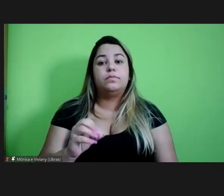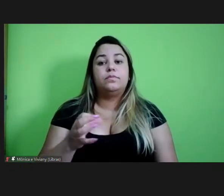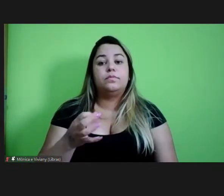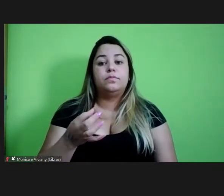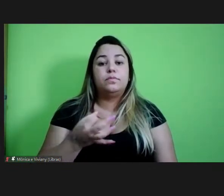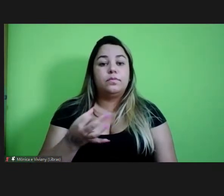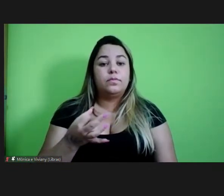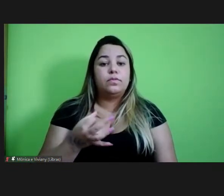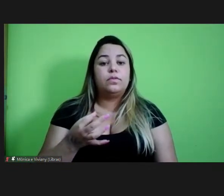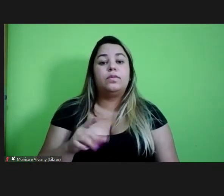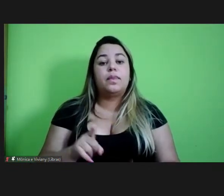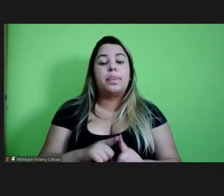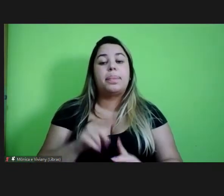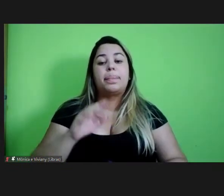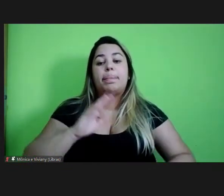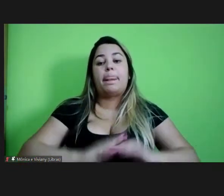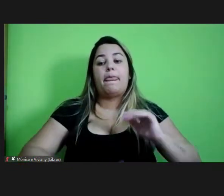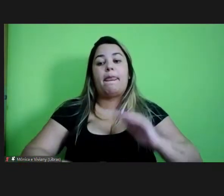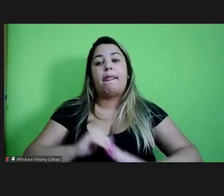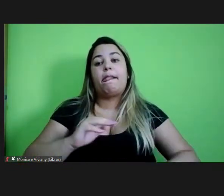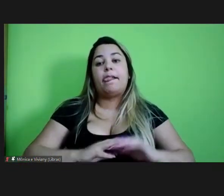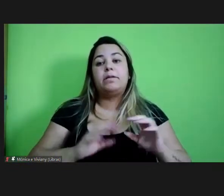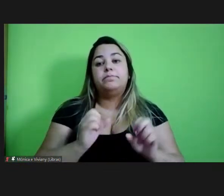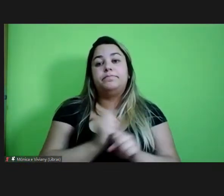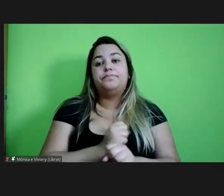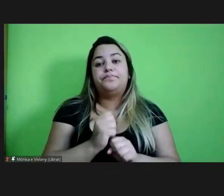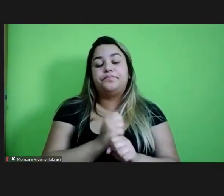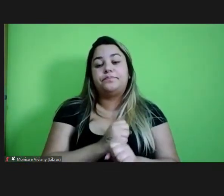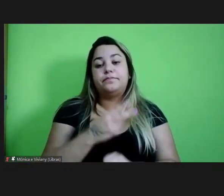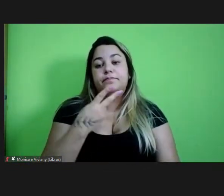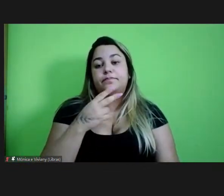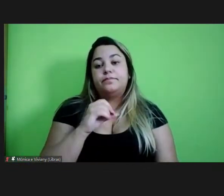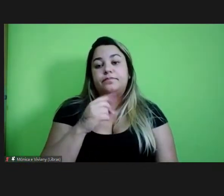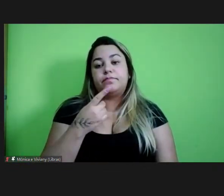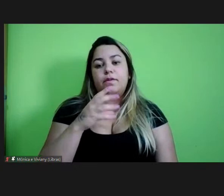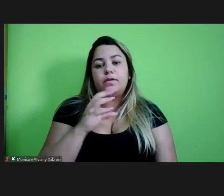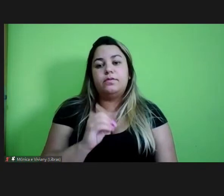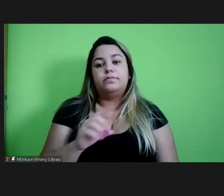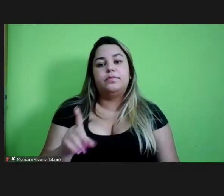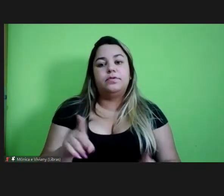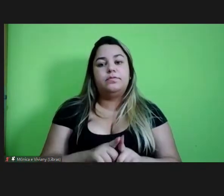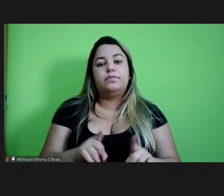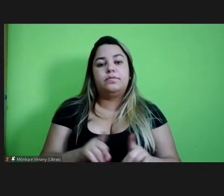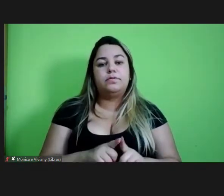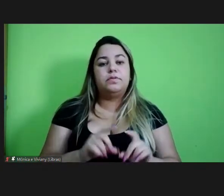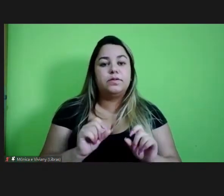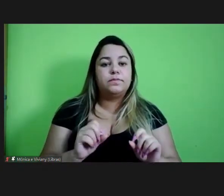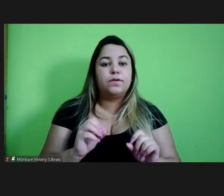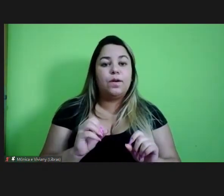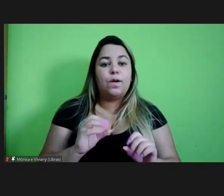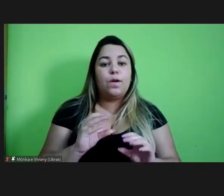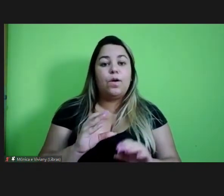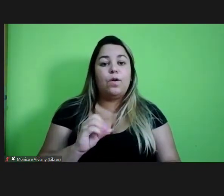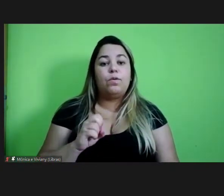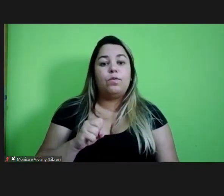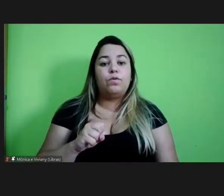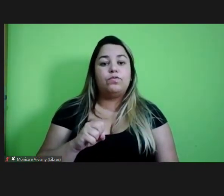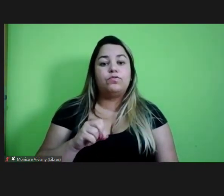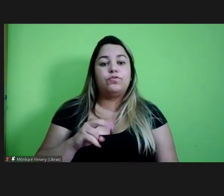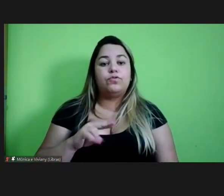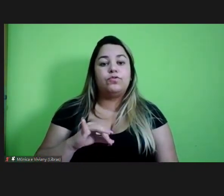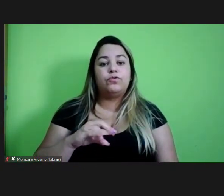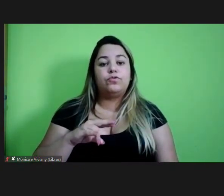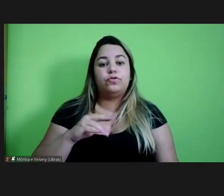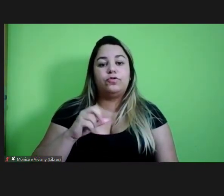It is a achievement from the professionals in these years, 2010. This right is a constitutional one, and